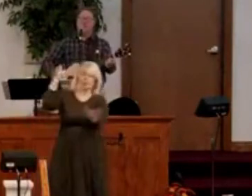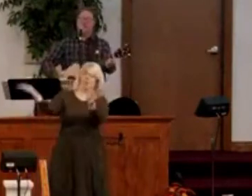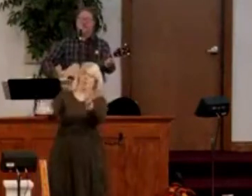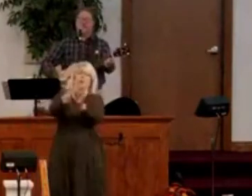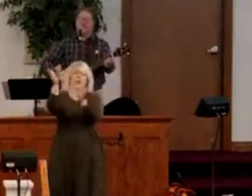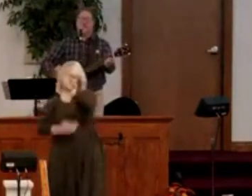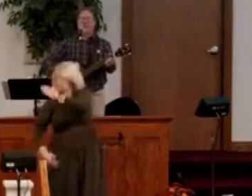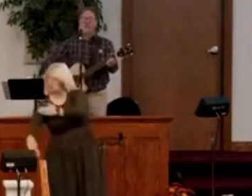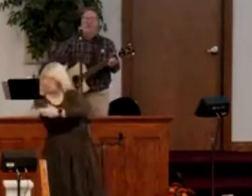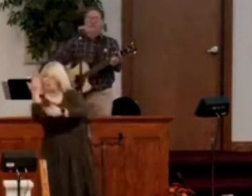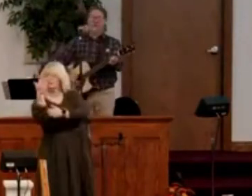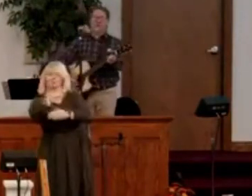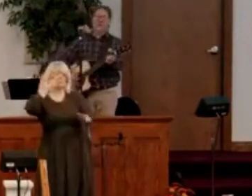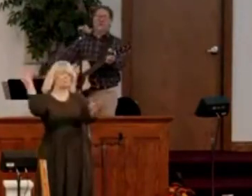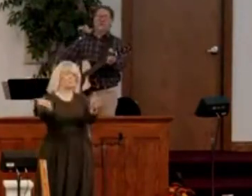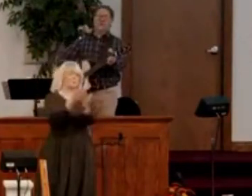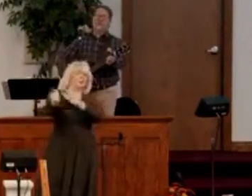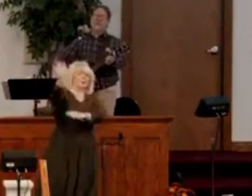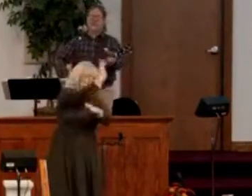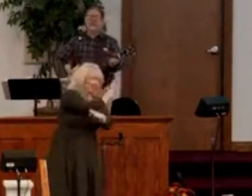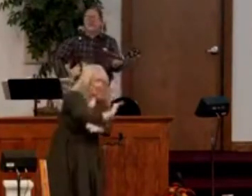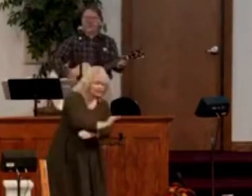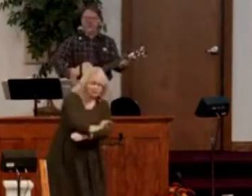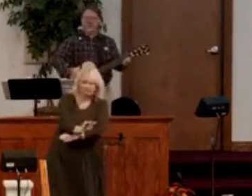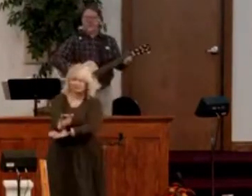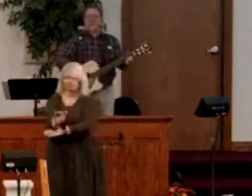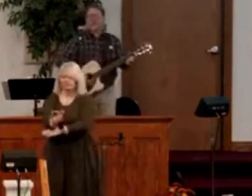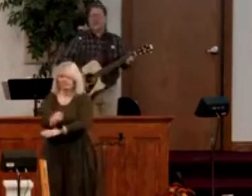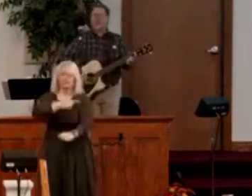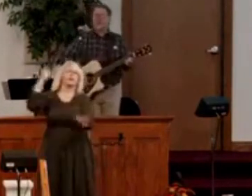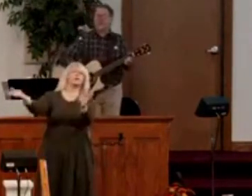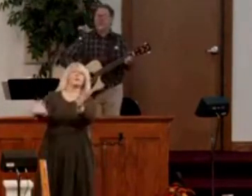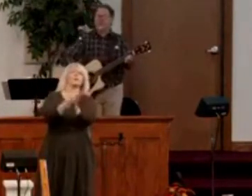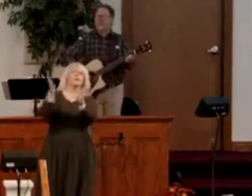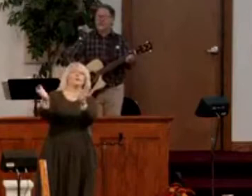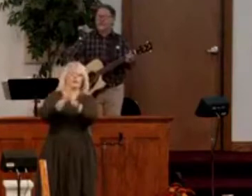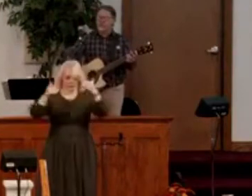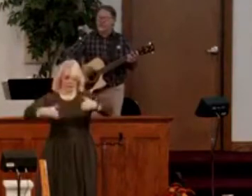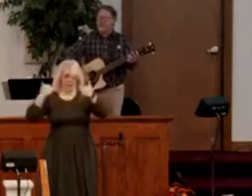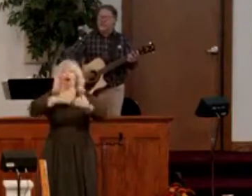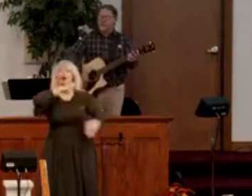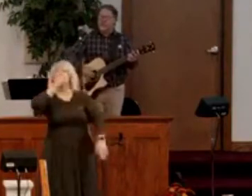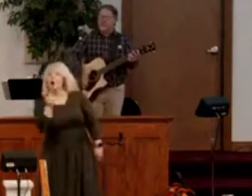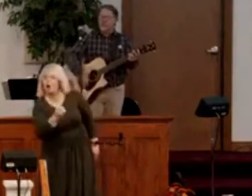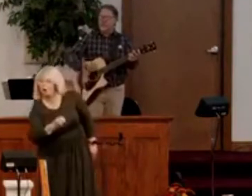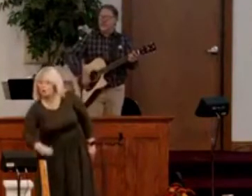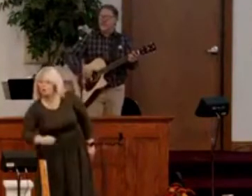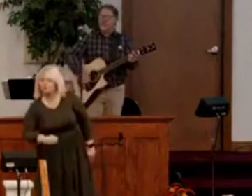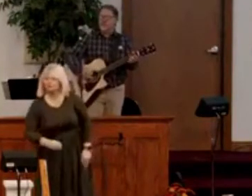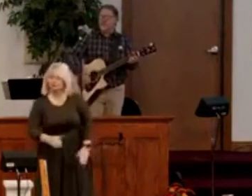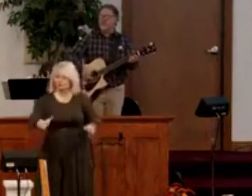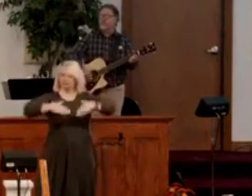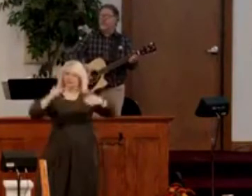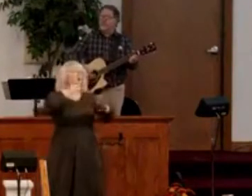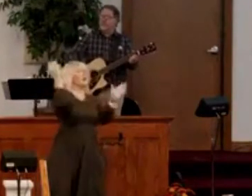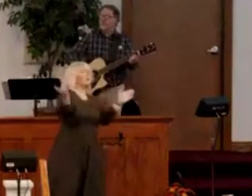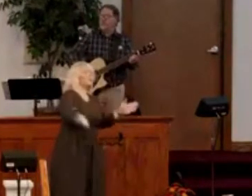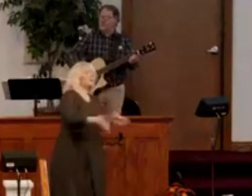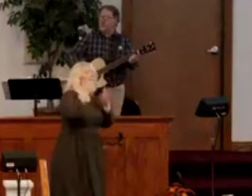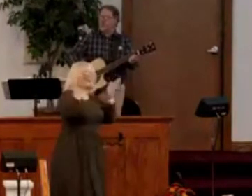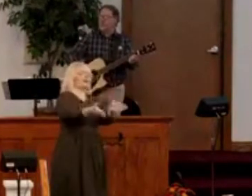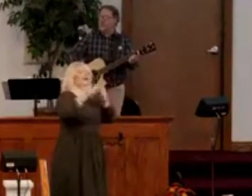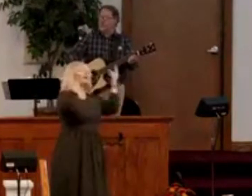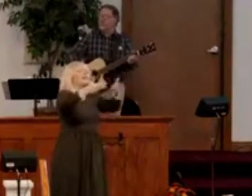Praise you in the morning, praise you in the evening, praise you when I'm young and when I'm old. Praise you when